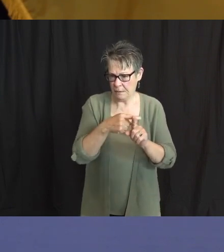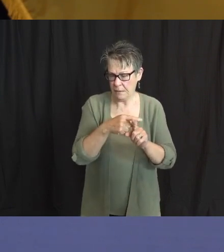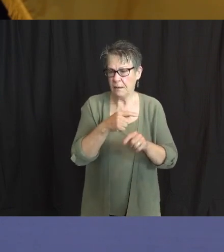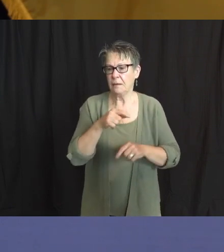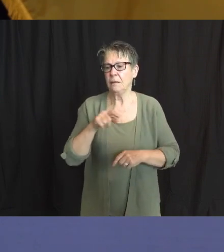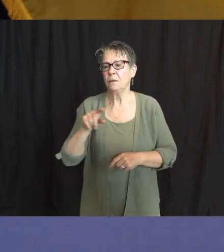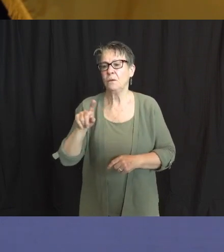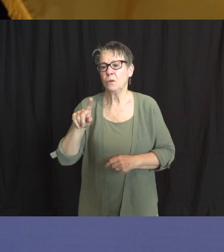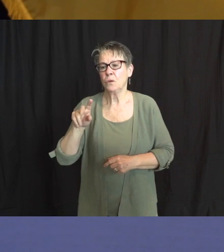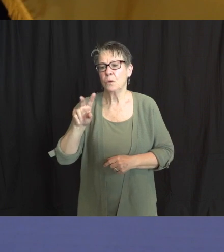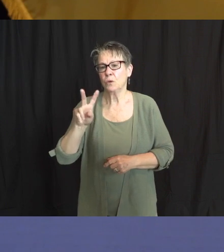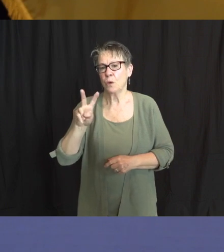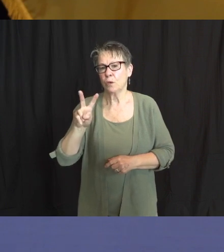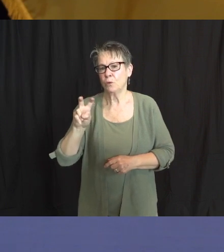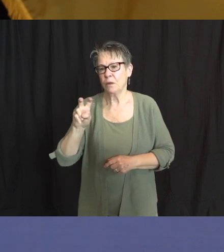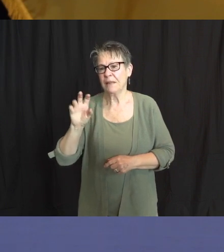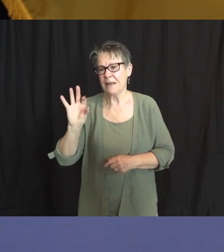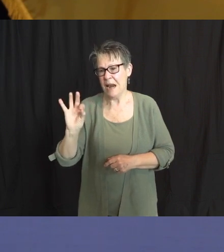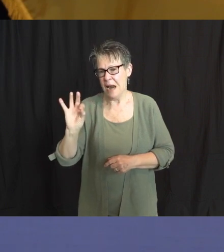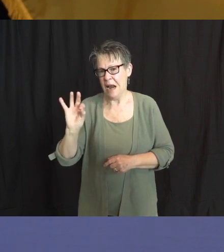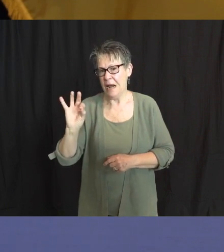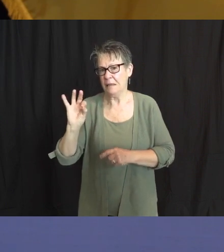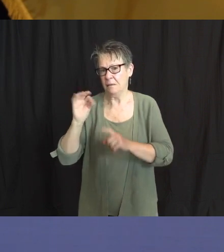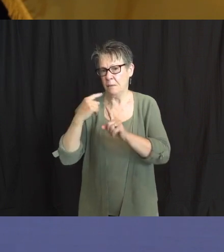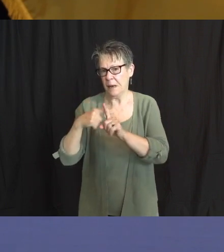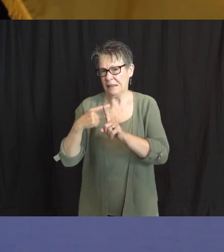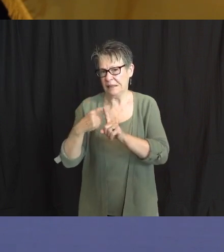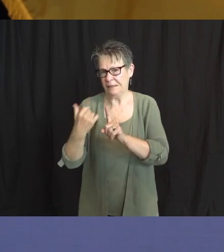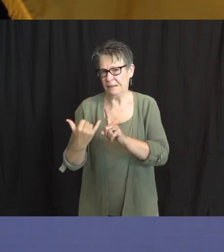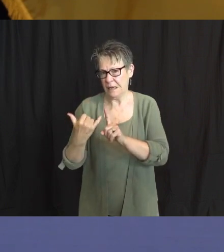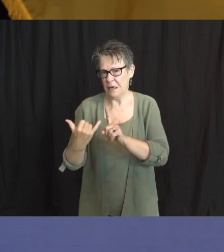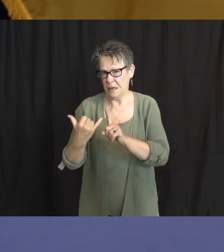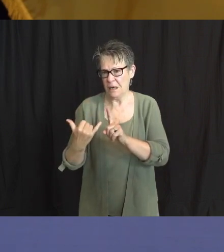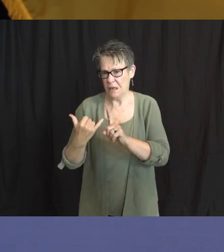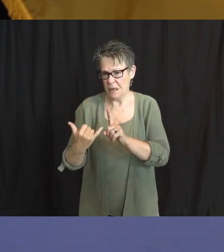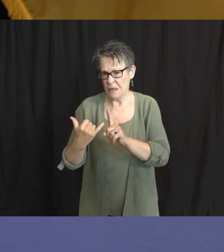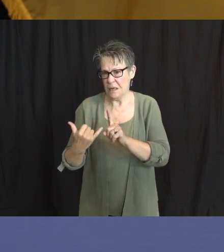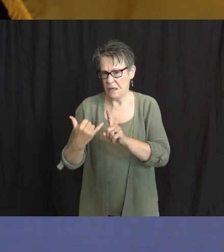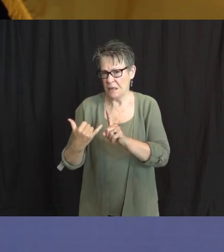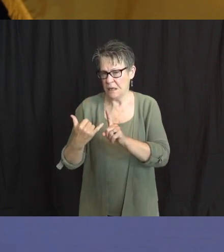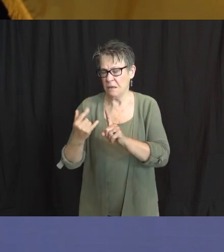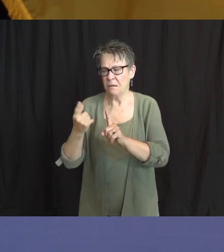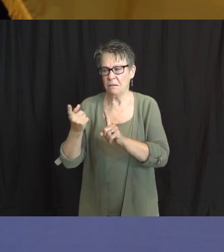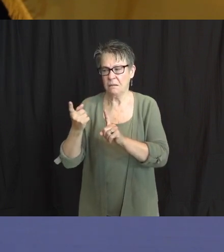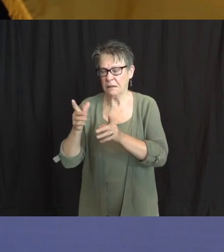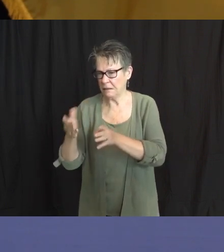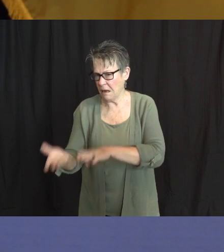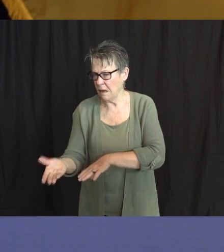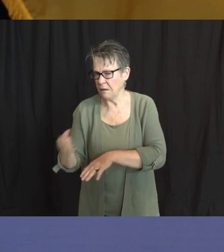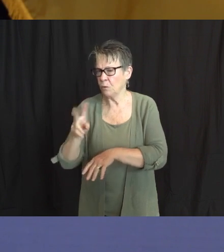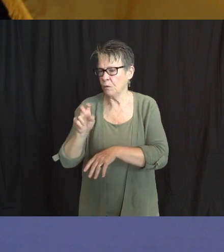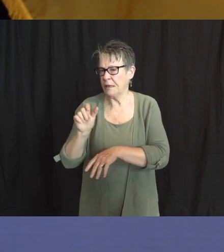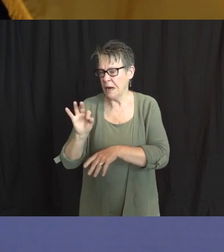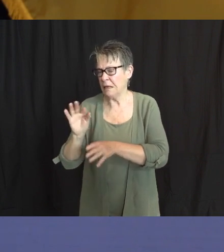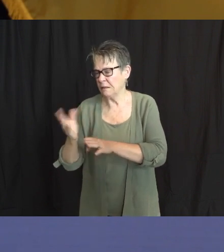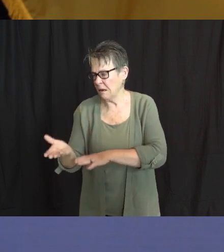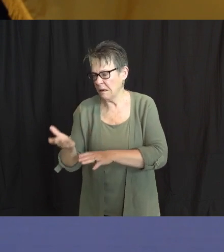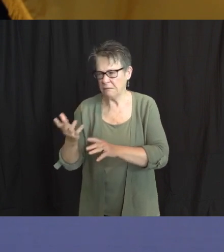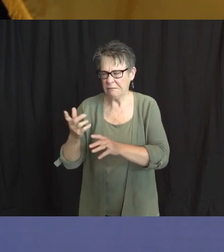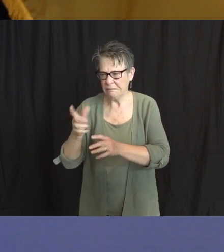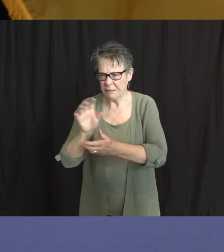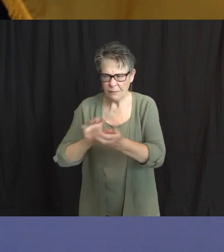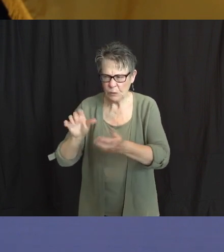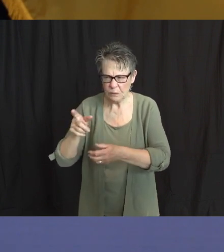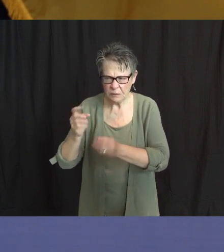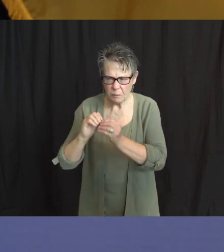of 13 patient deaths at the psychiatric hospitals. As the governor reported, our overall New Jersey positivity